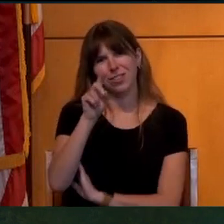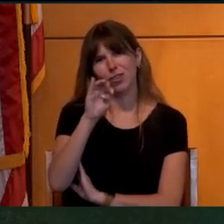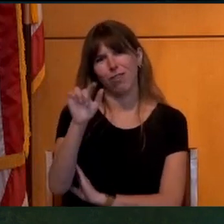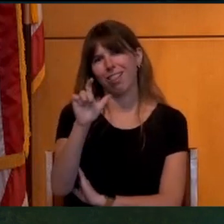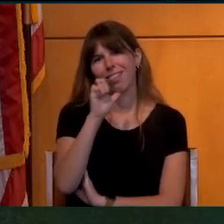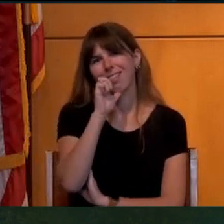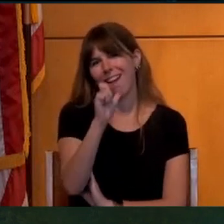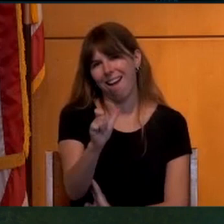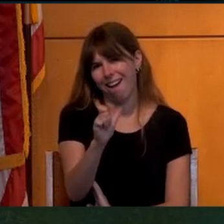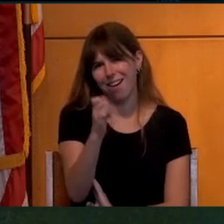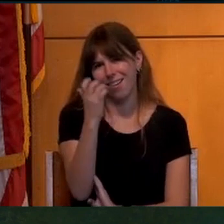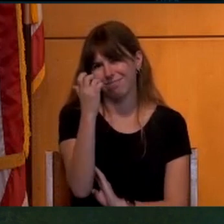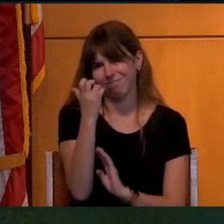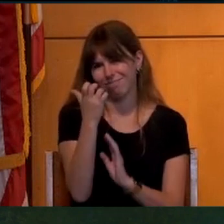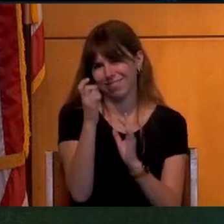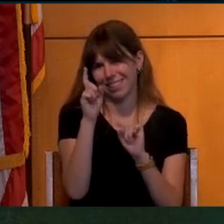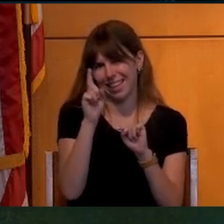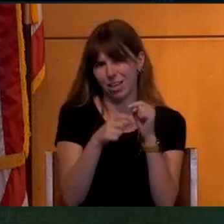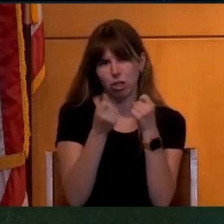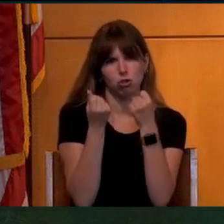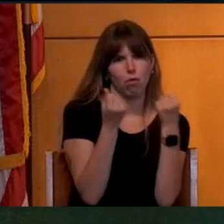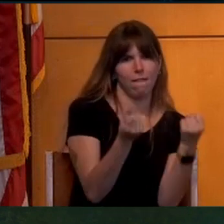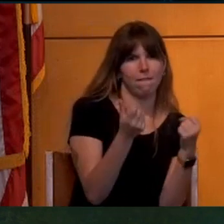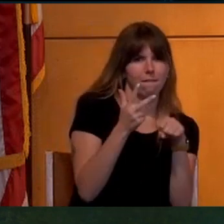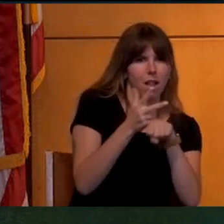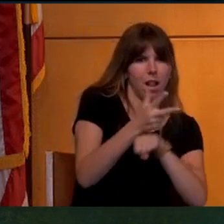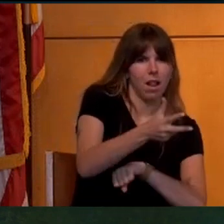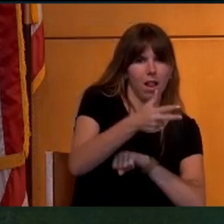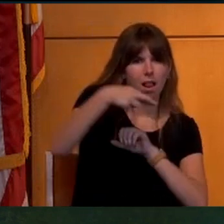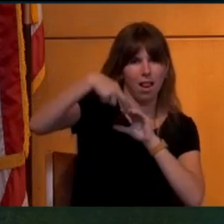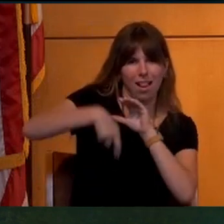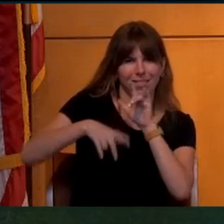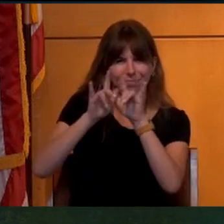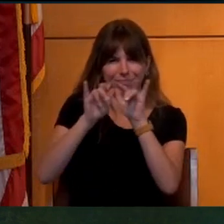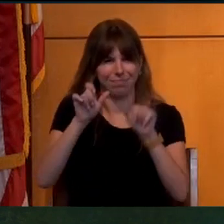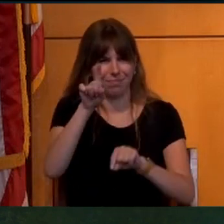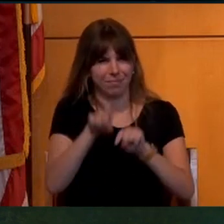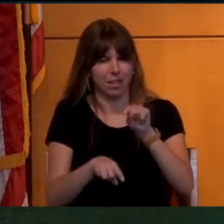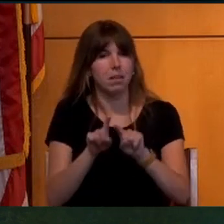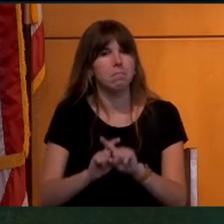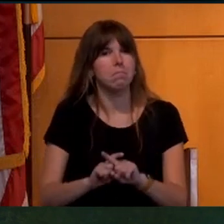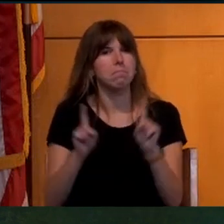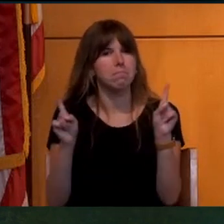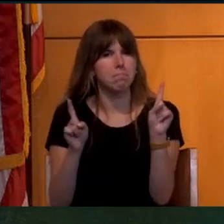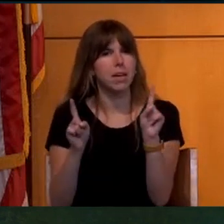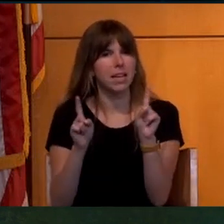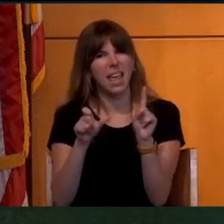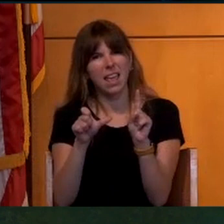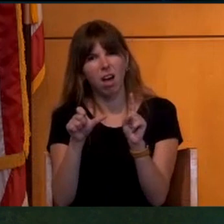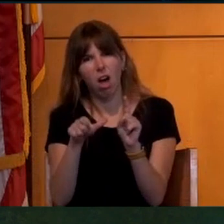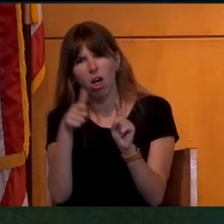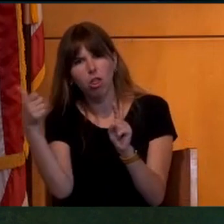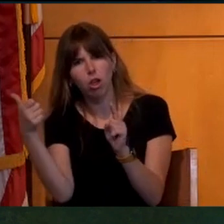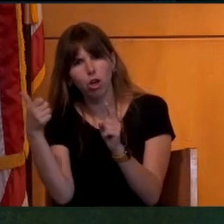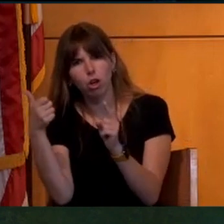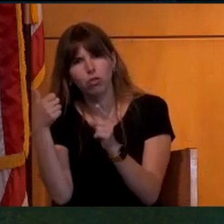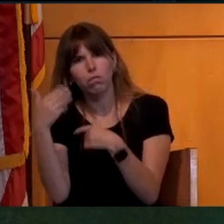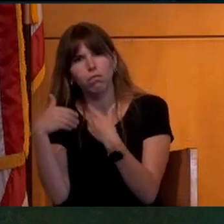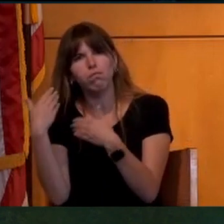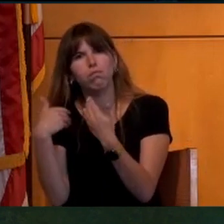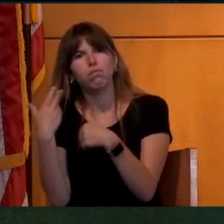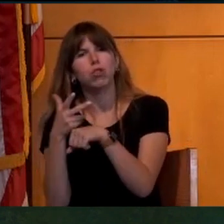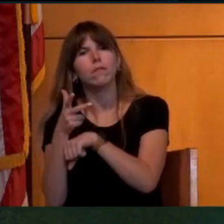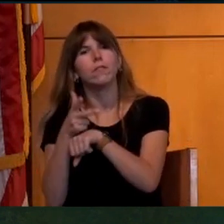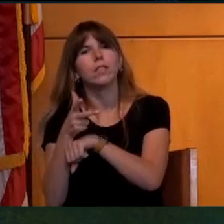the NSS, Nervous, M-Solo, the Rover IMU, the cameras, when we're in our non-science driving mode called rails, they are